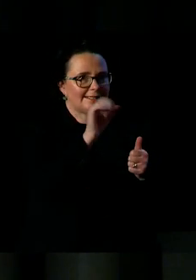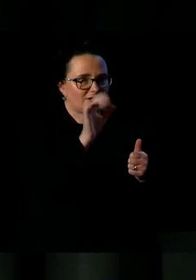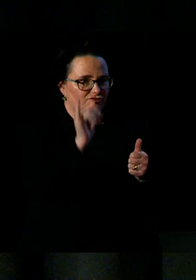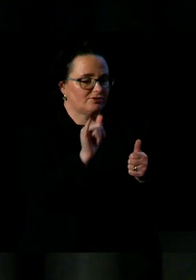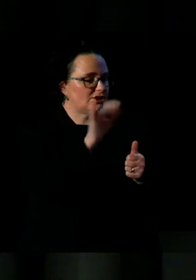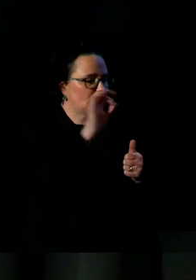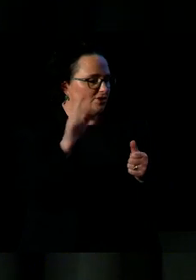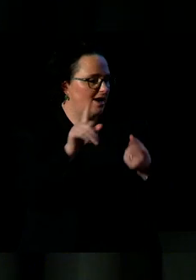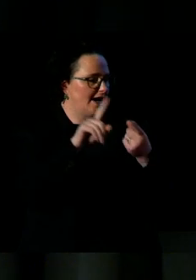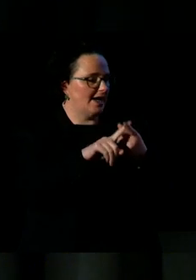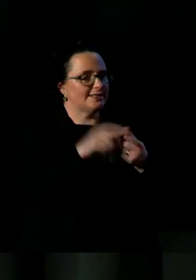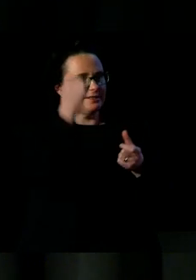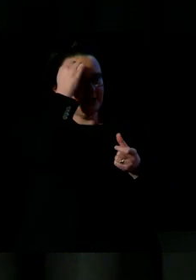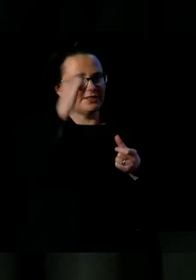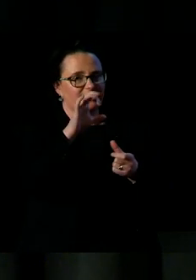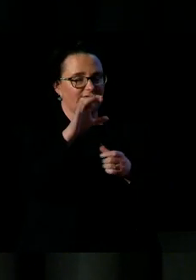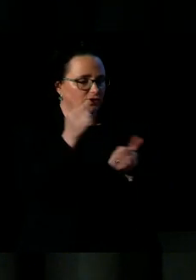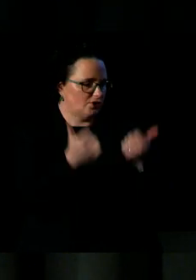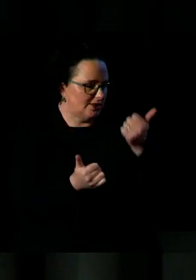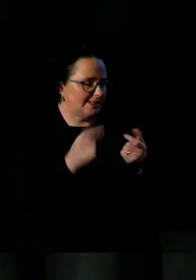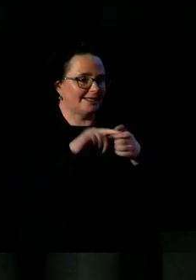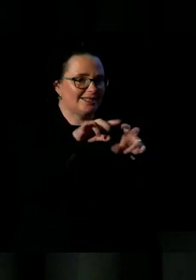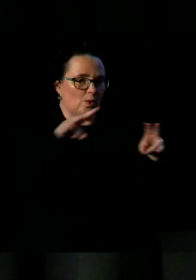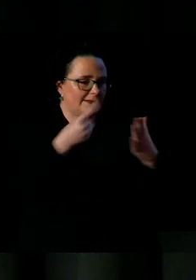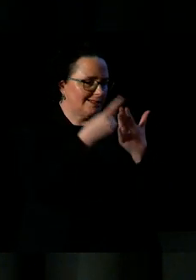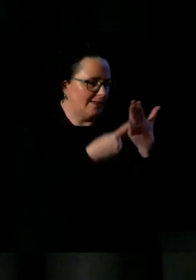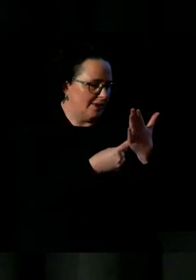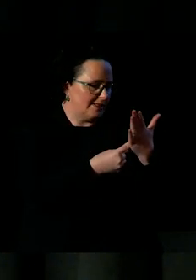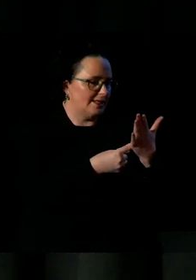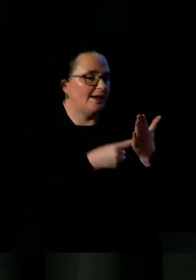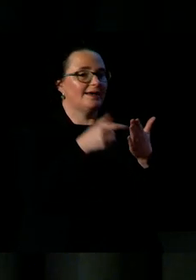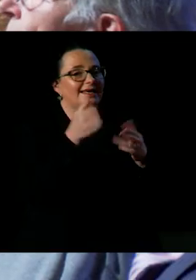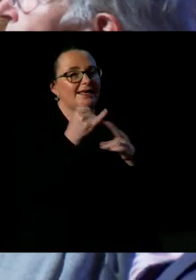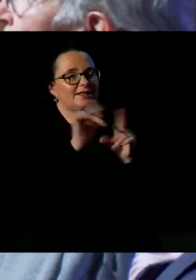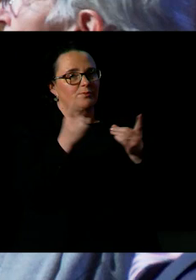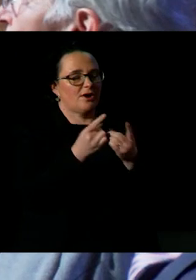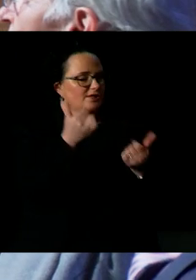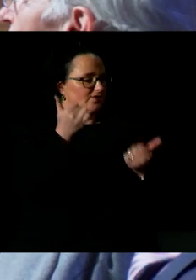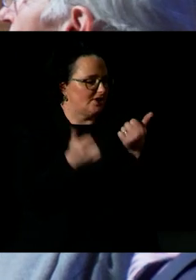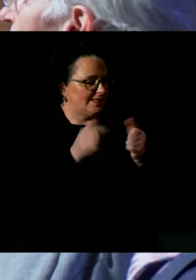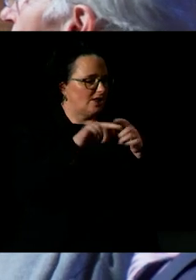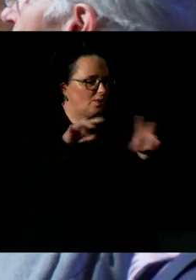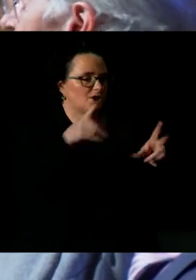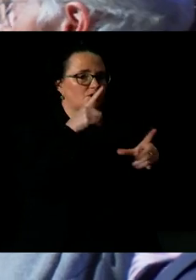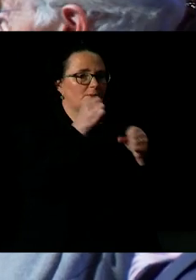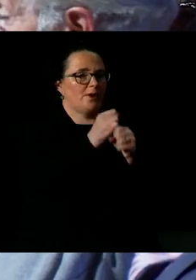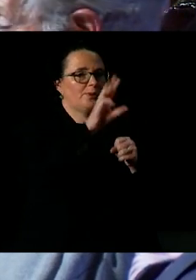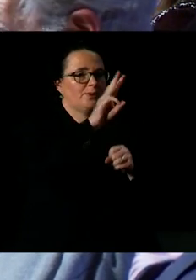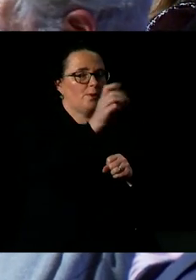Equality Policy at the Department of Justice and Equality, to tell us about the Wannsee Conference.